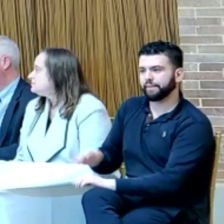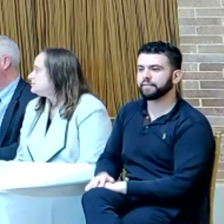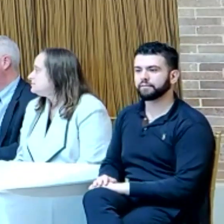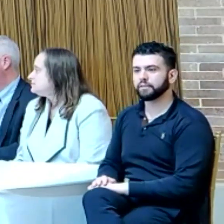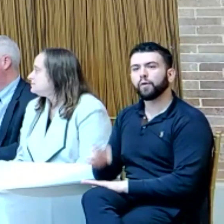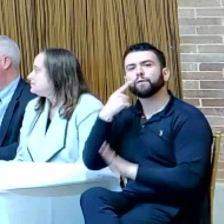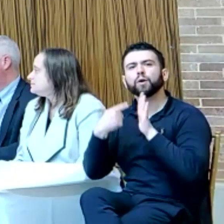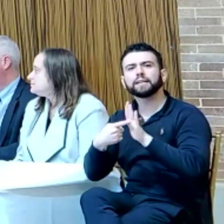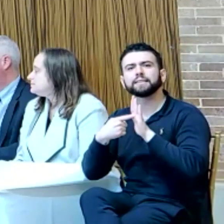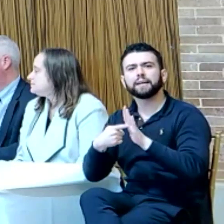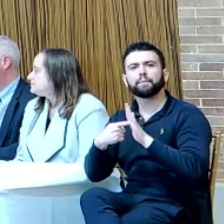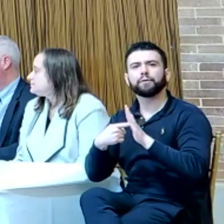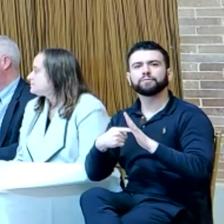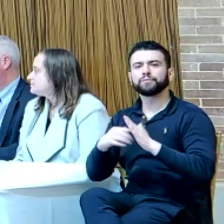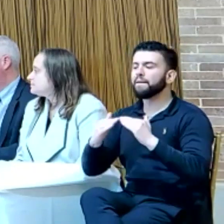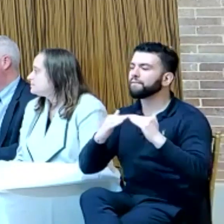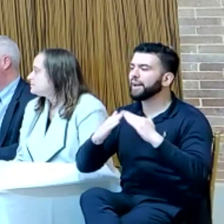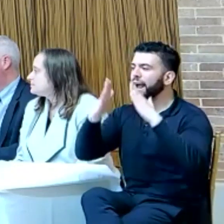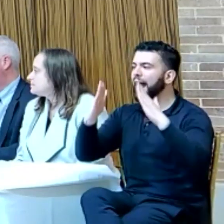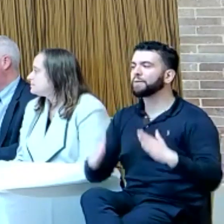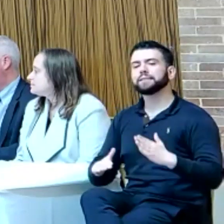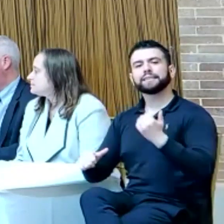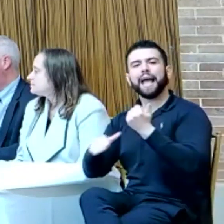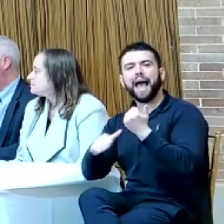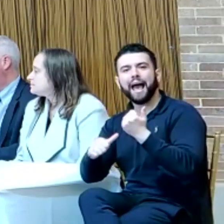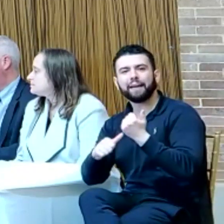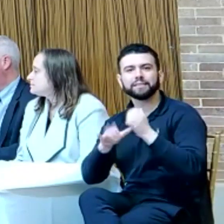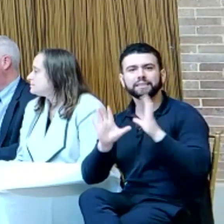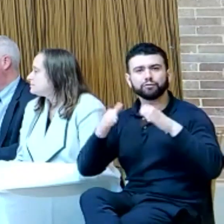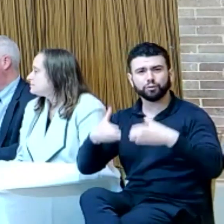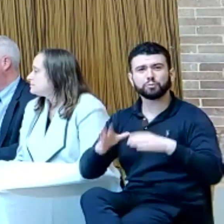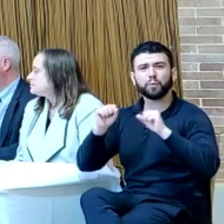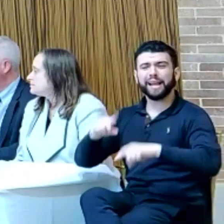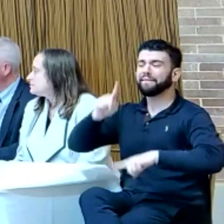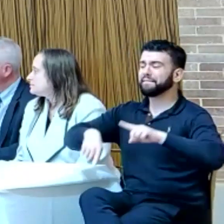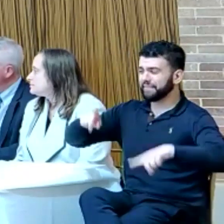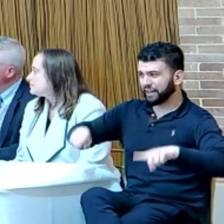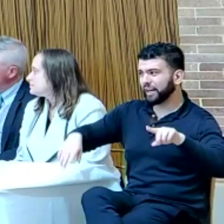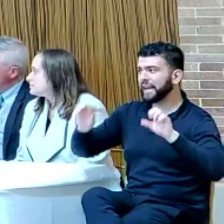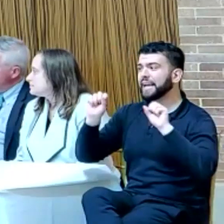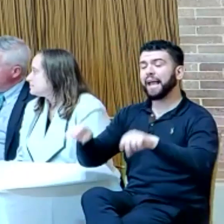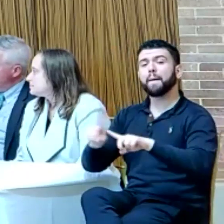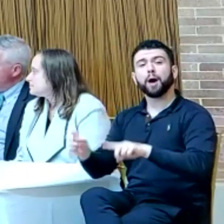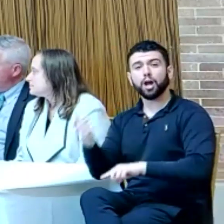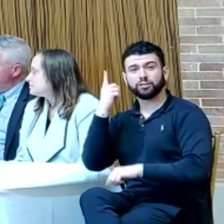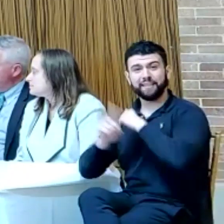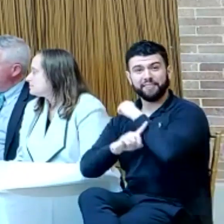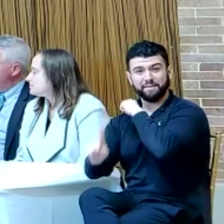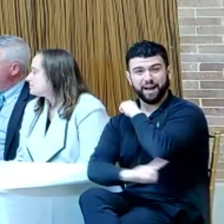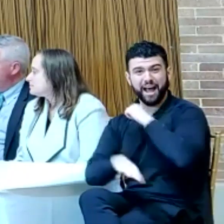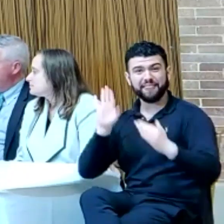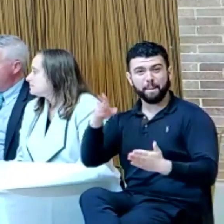for housing advocacy groups so it can run the gamuts um but the fines per se they go to the